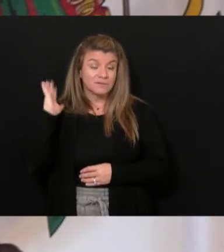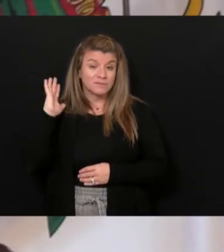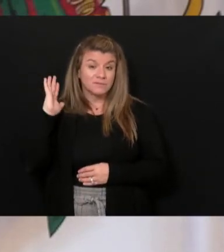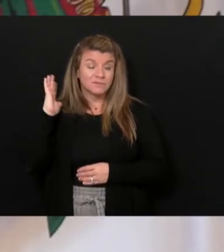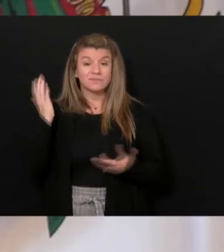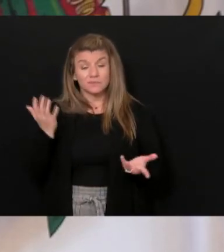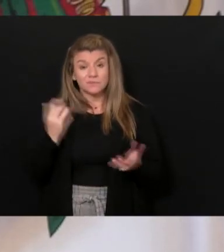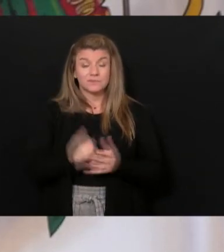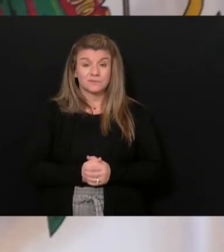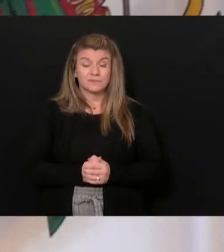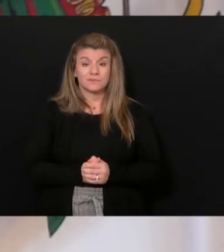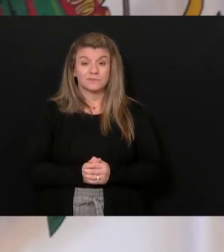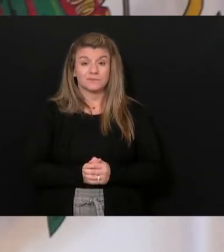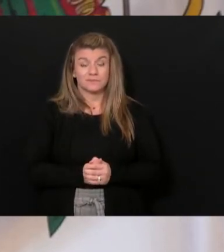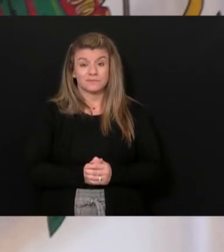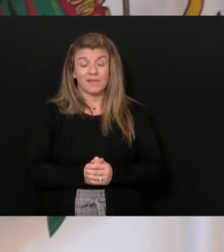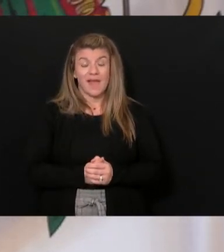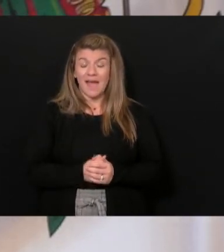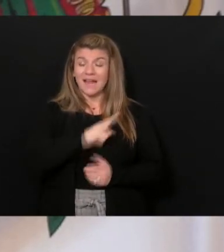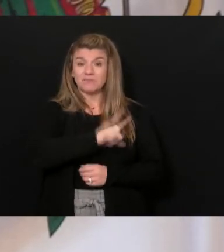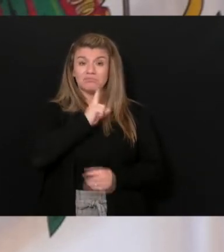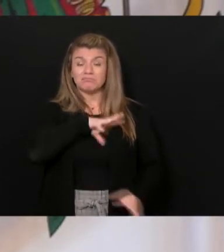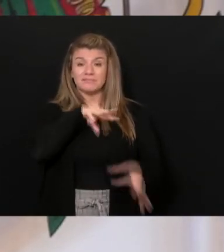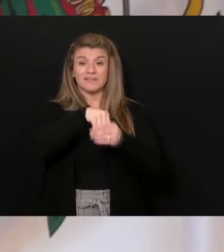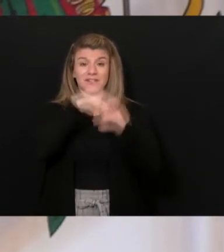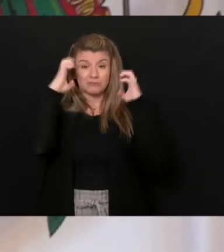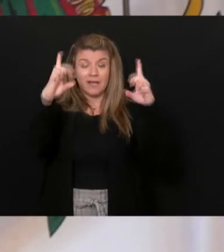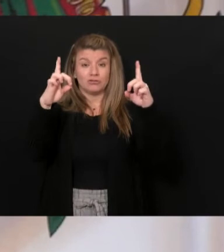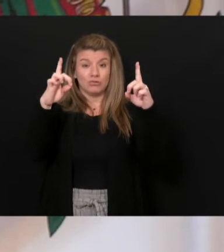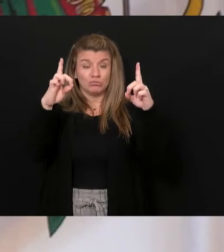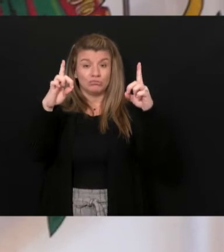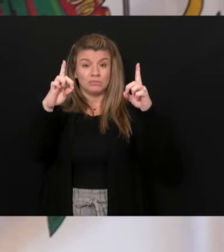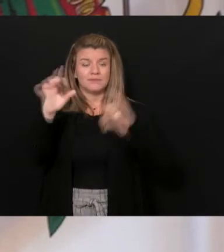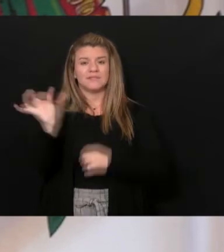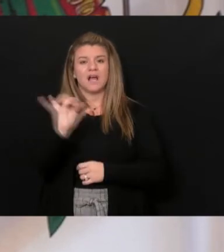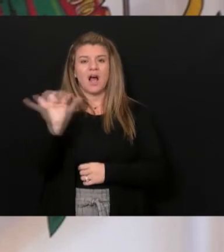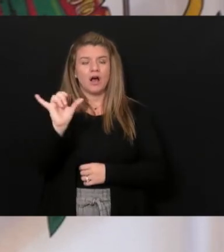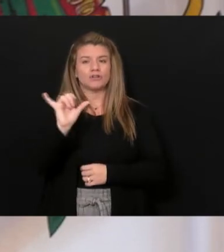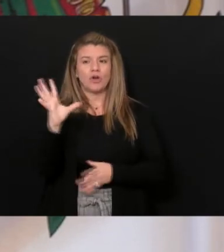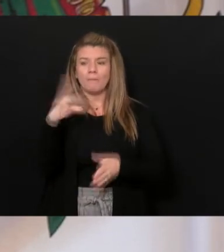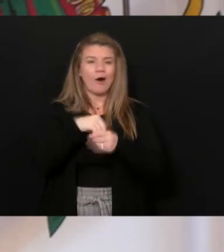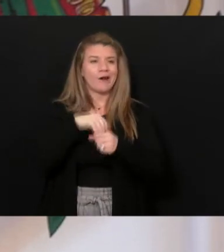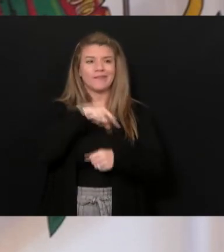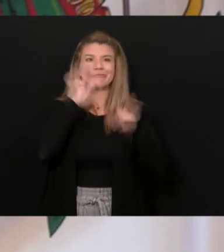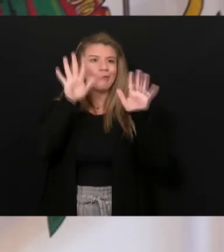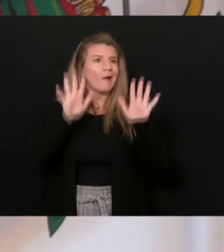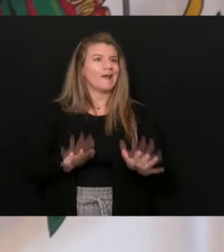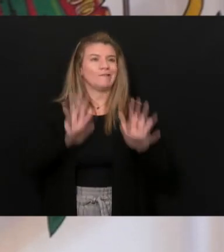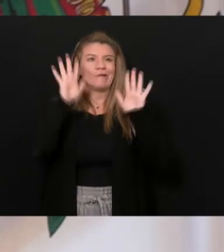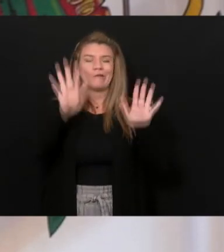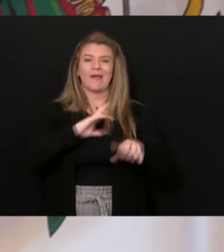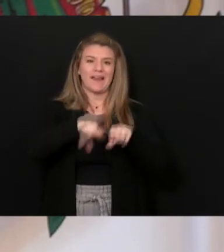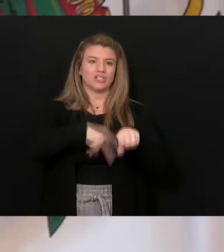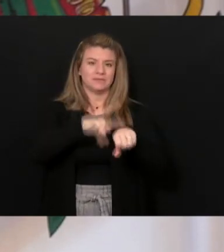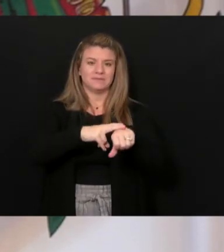it's you know, not only educational, but it's just part of this great nation that we